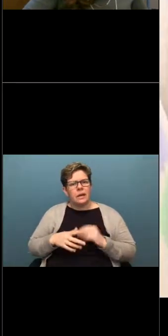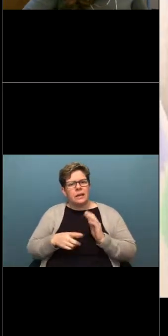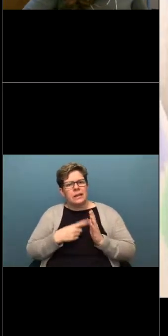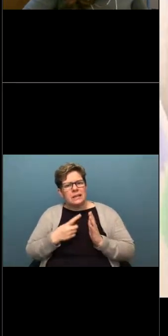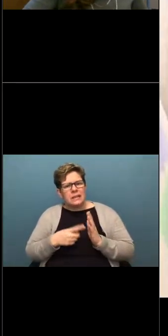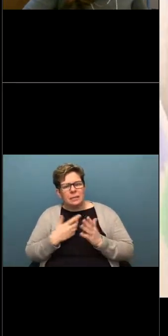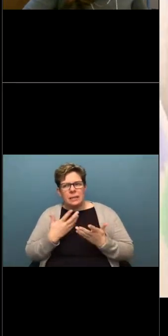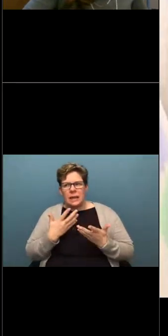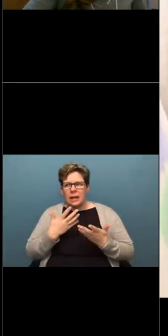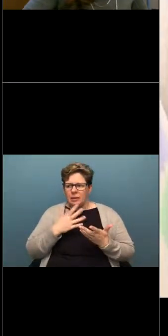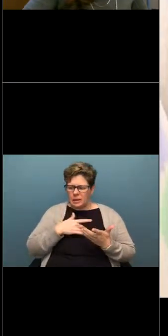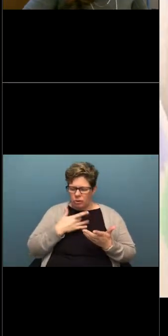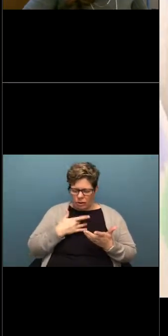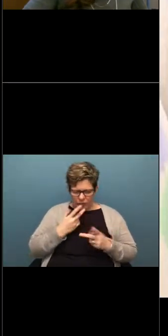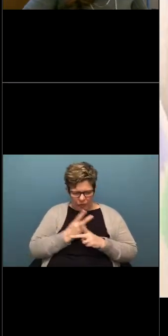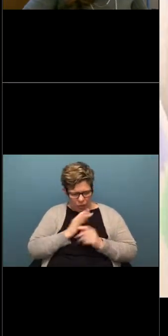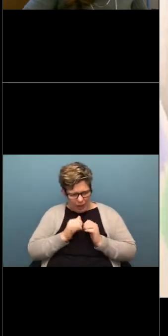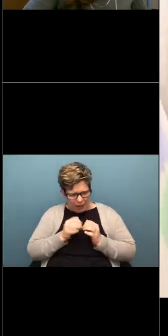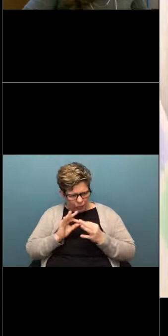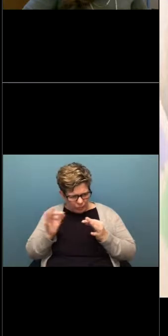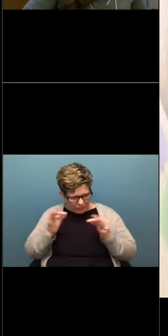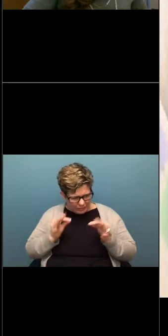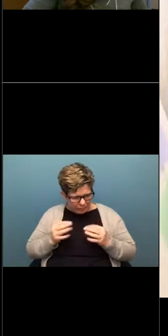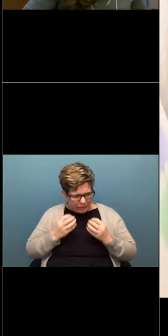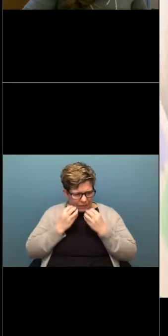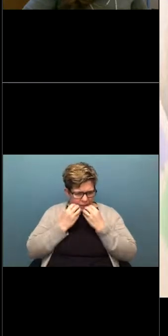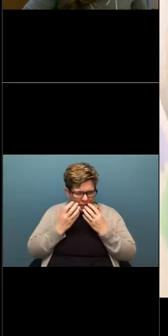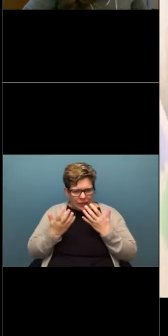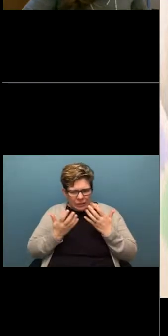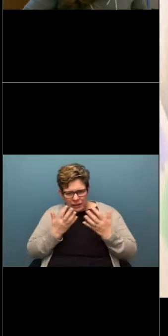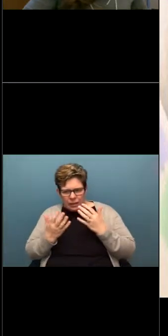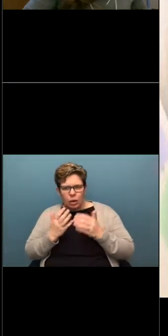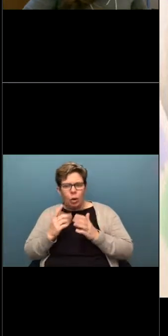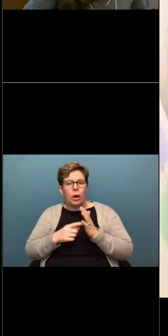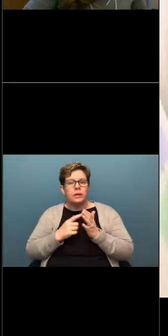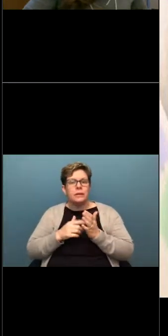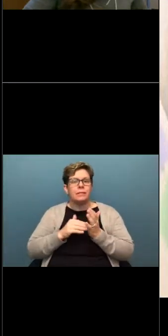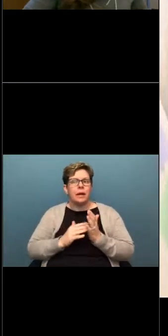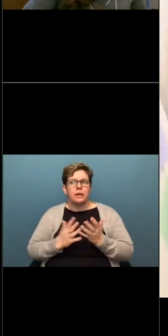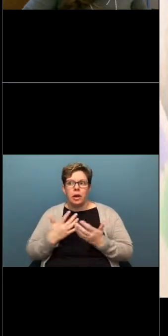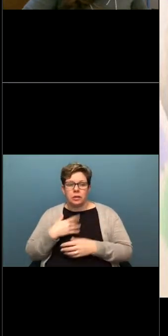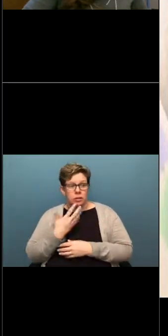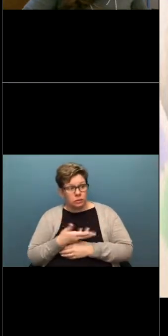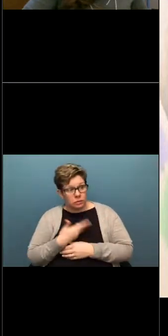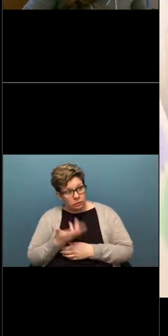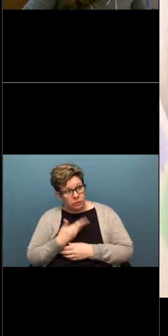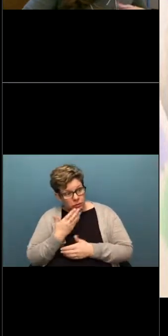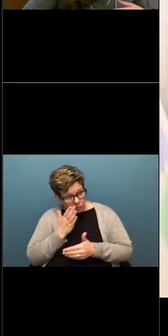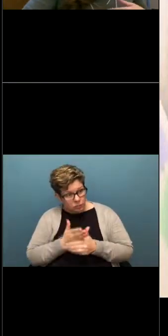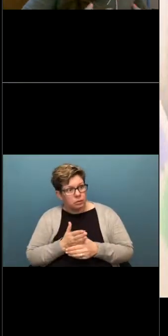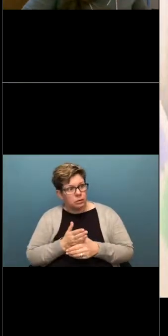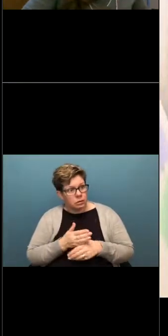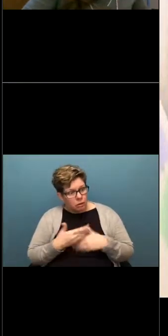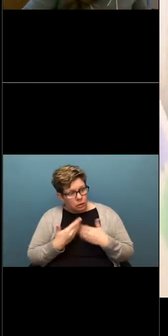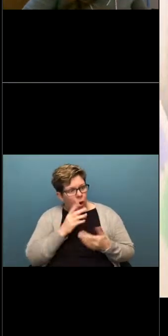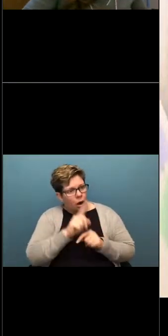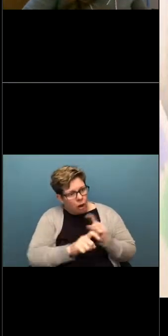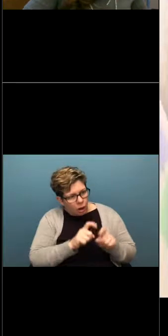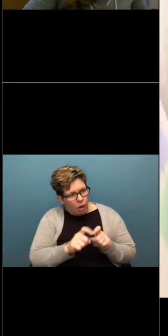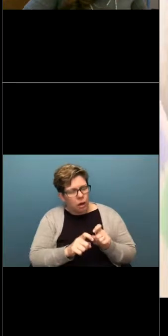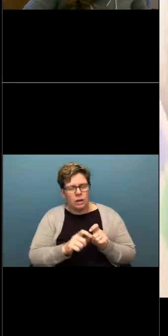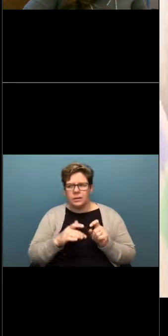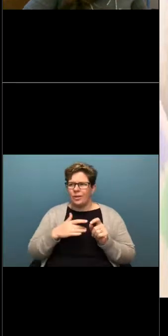right words. Sometimes providers, again, interrupt or get short and that visit is abbreviated and you struggle to